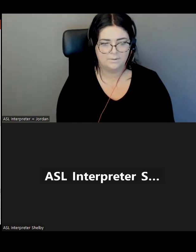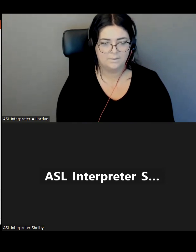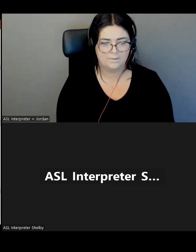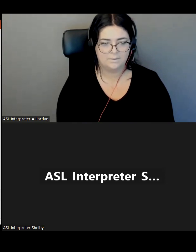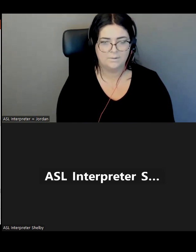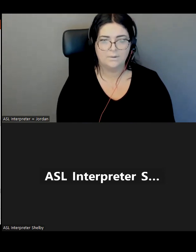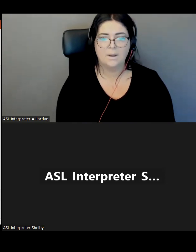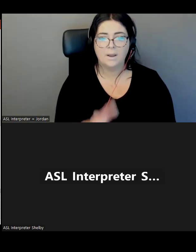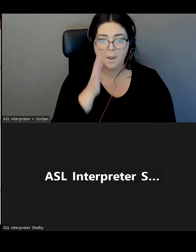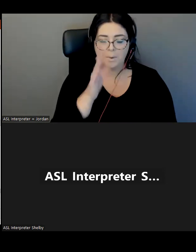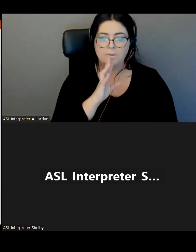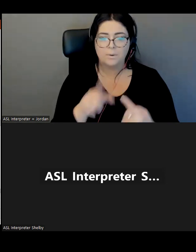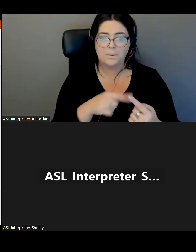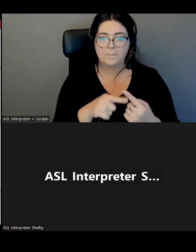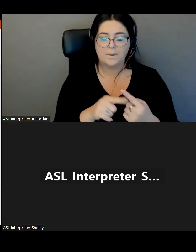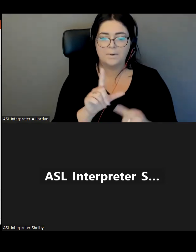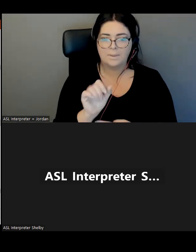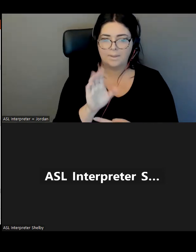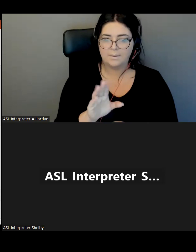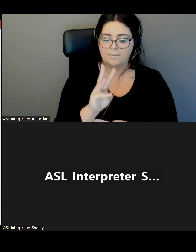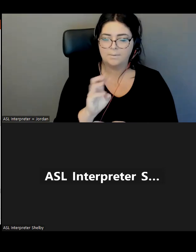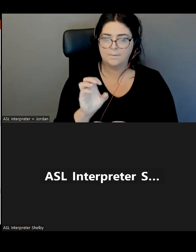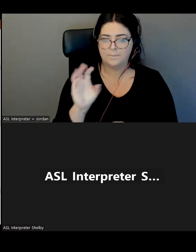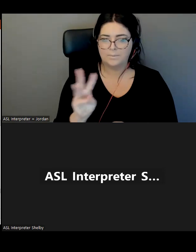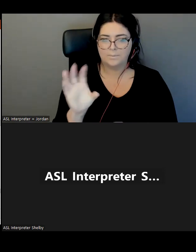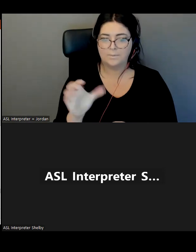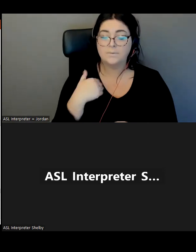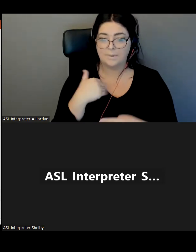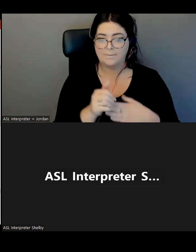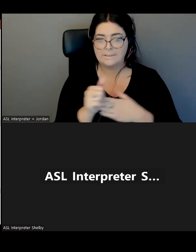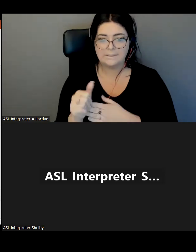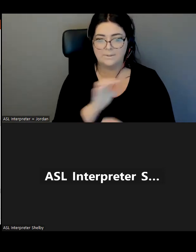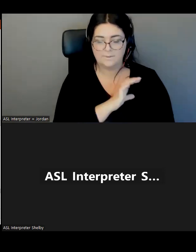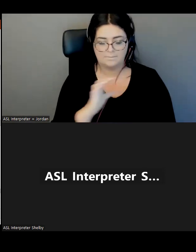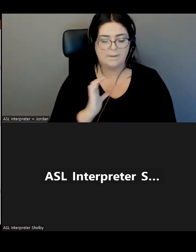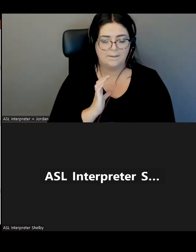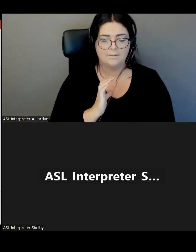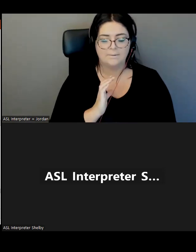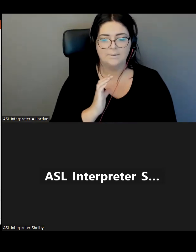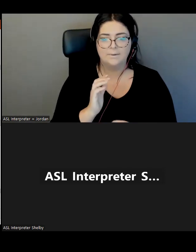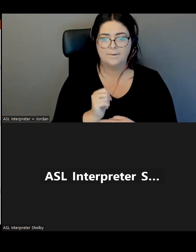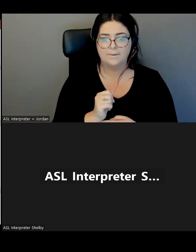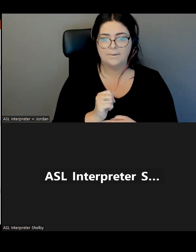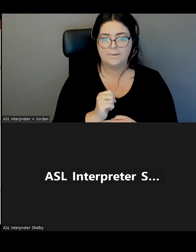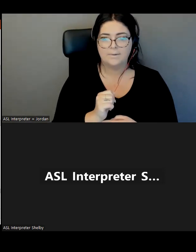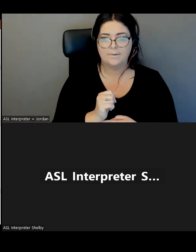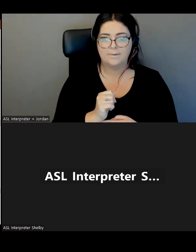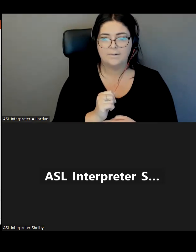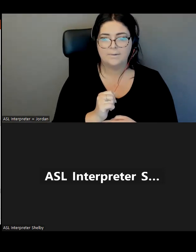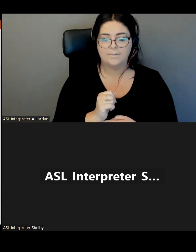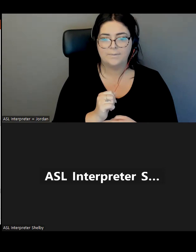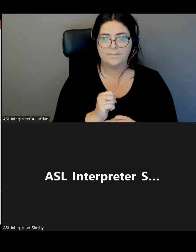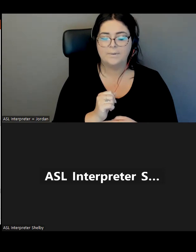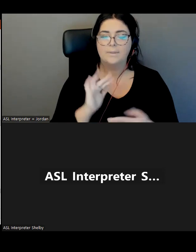Coalition. So for our coalition, we do have a steering committee, like was mentioned earlier, and this is made up